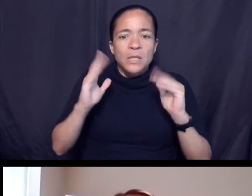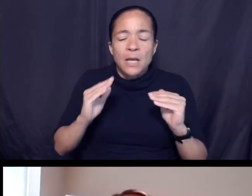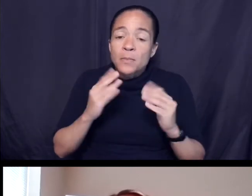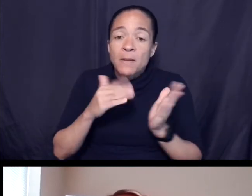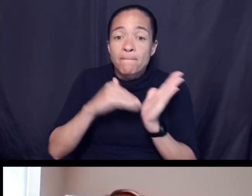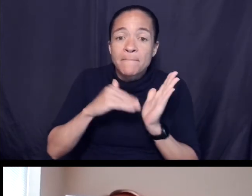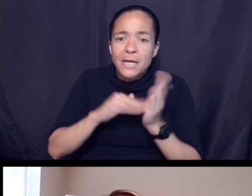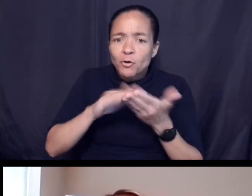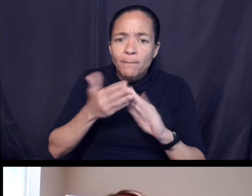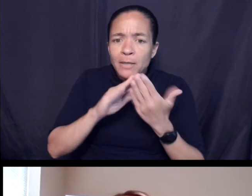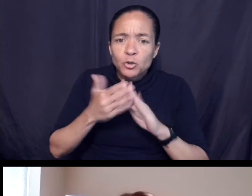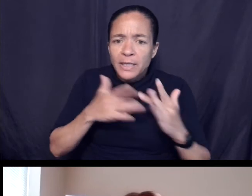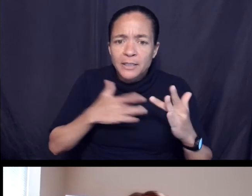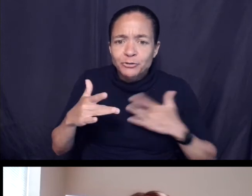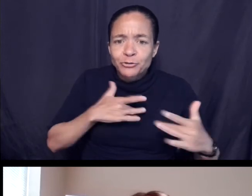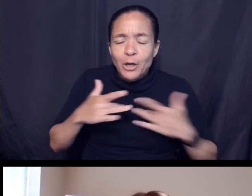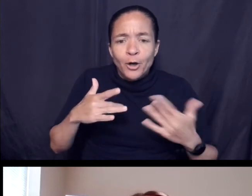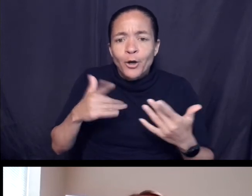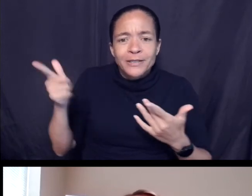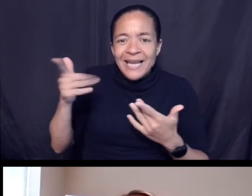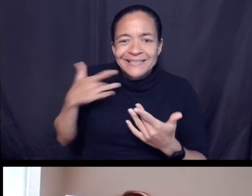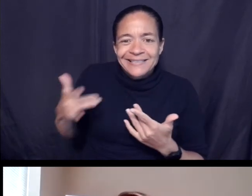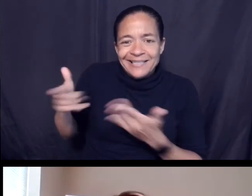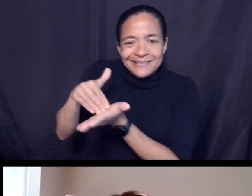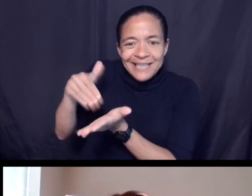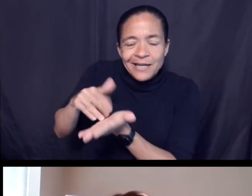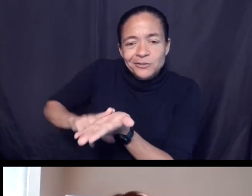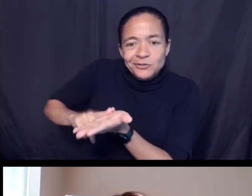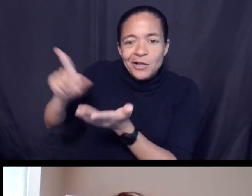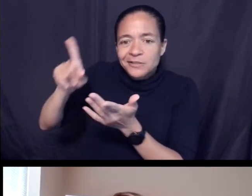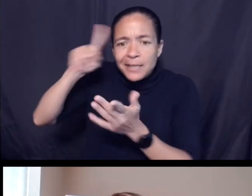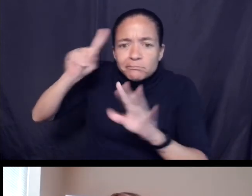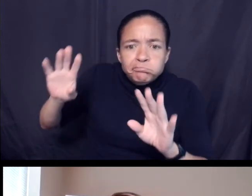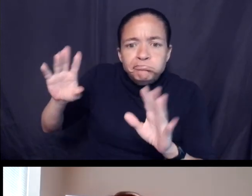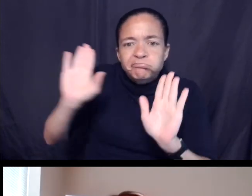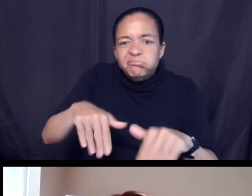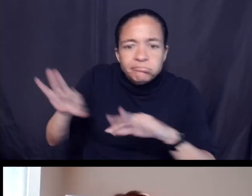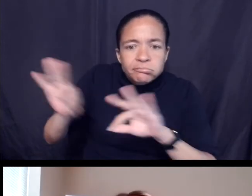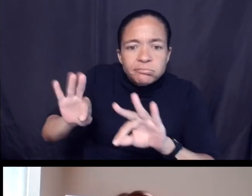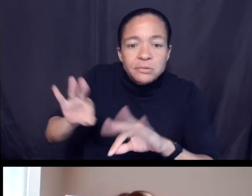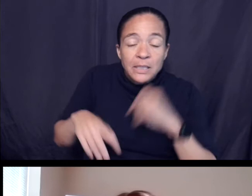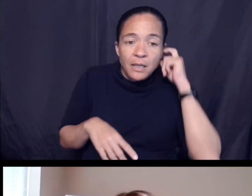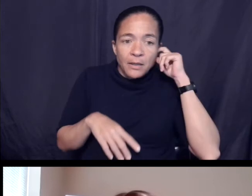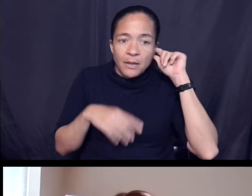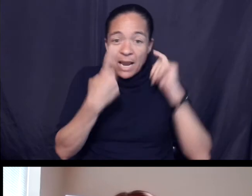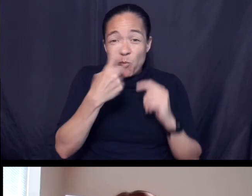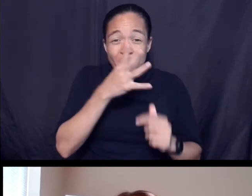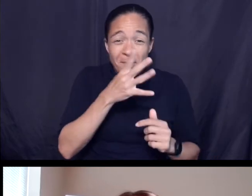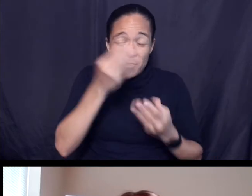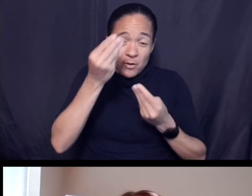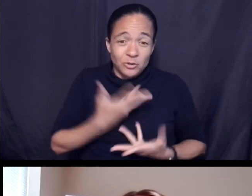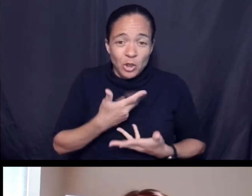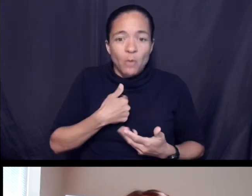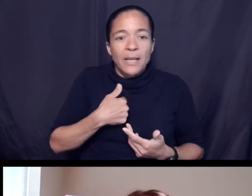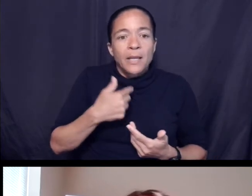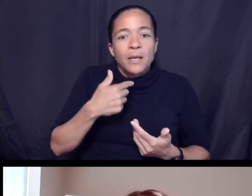medical community, either during the pregnancy or afterwards when the baby's born. I had a mom say that her baby